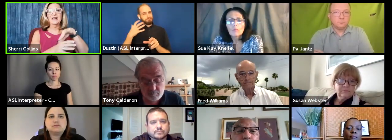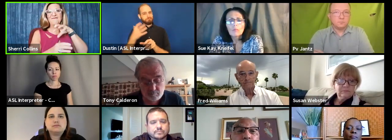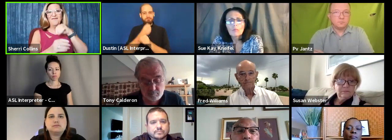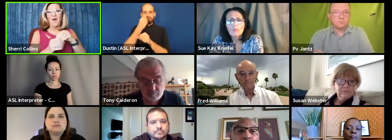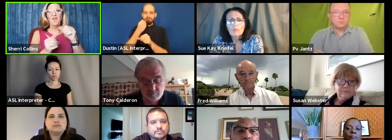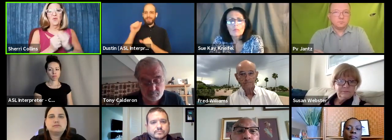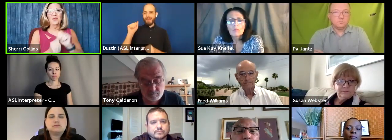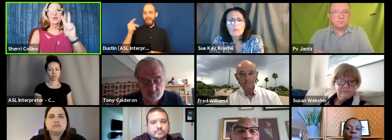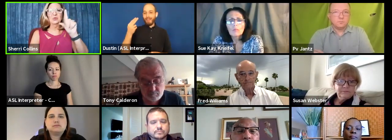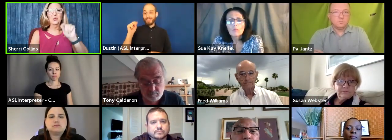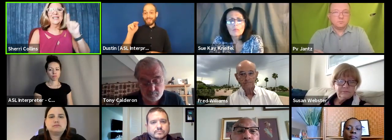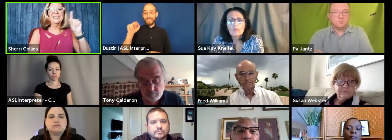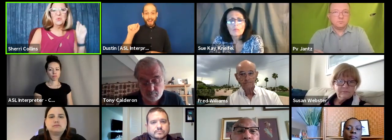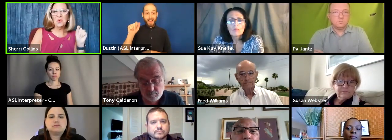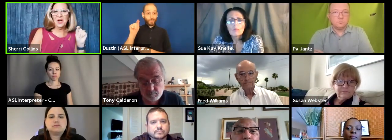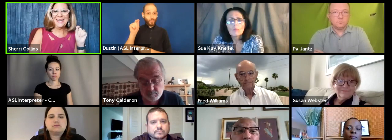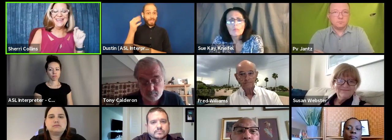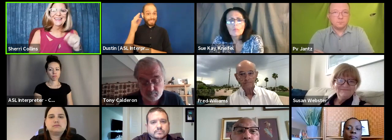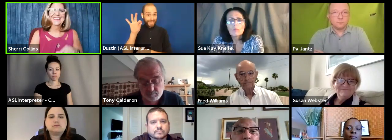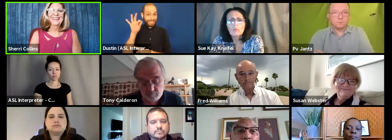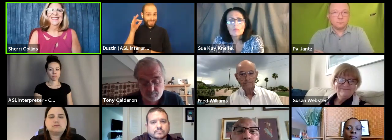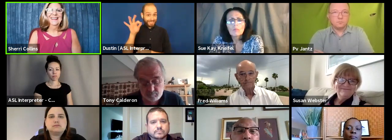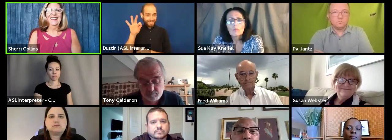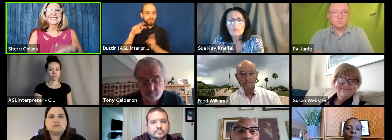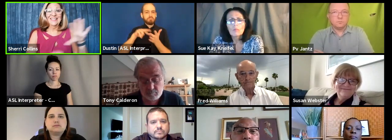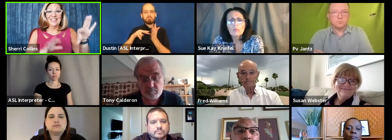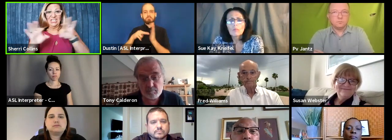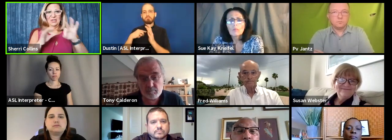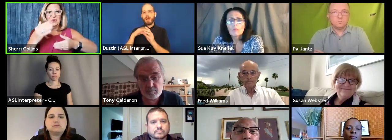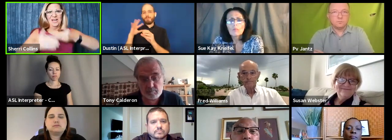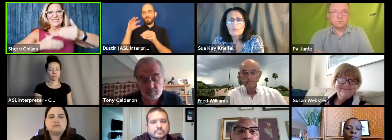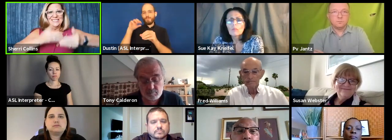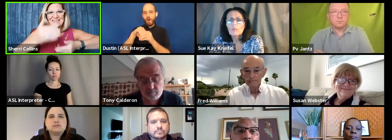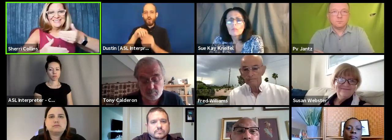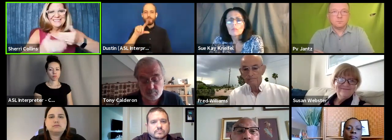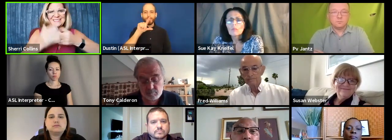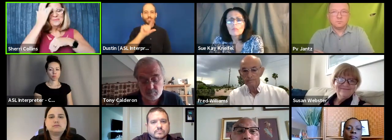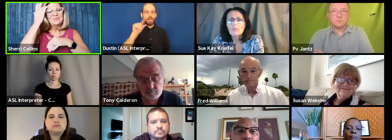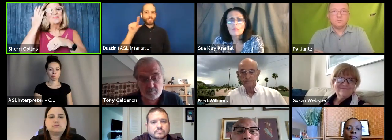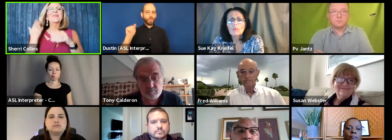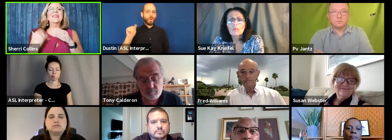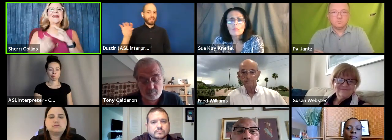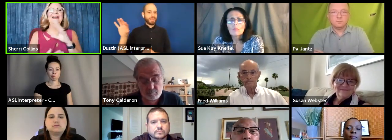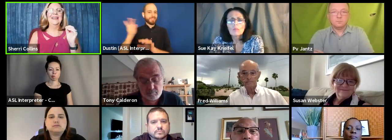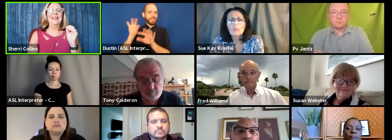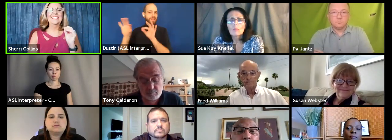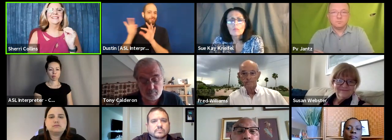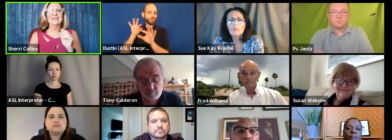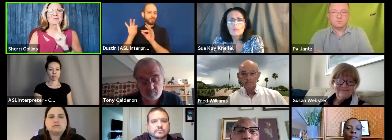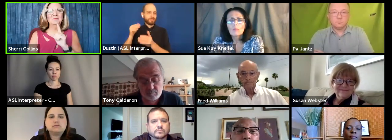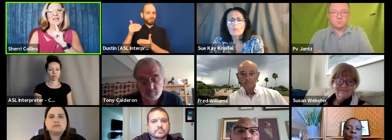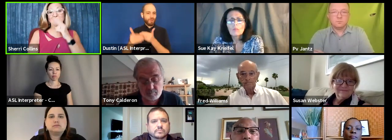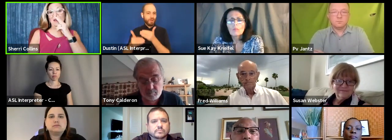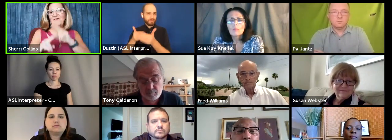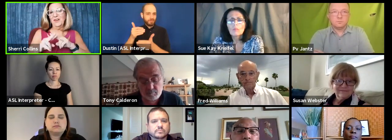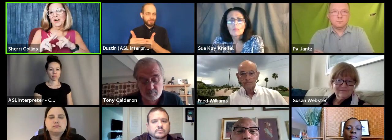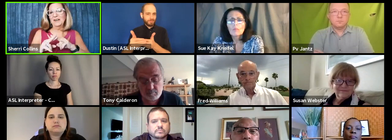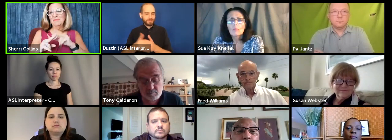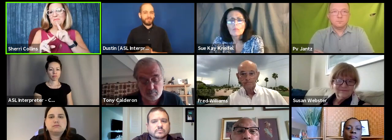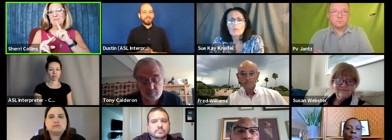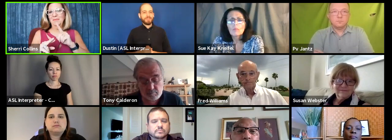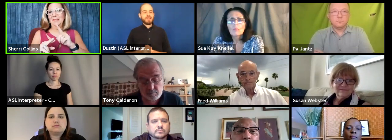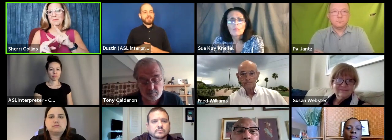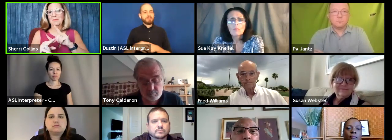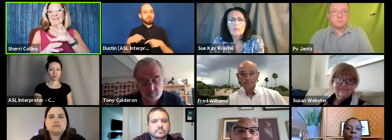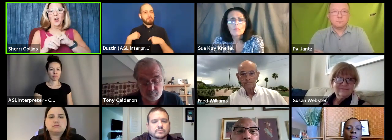have been involved with the 2020 selection process And it's been